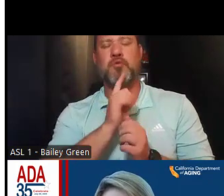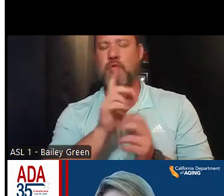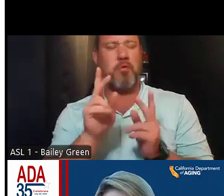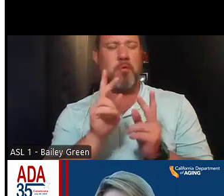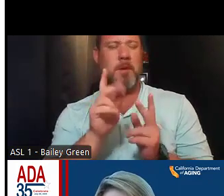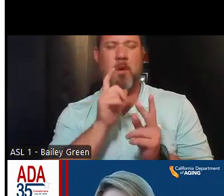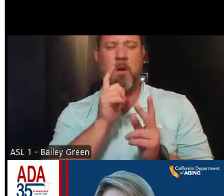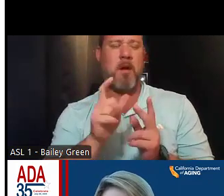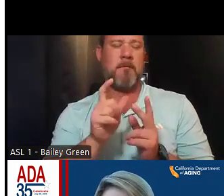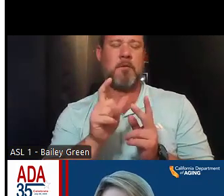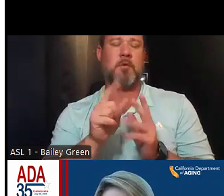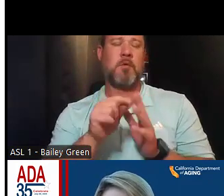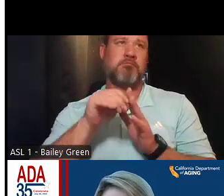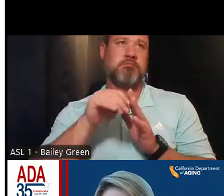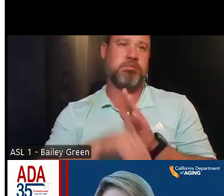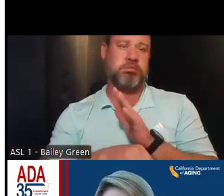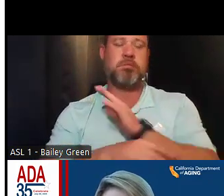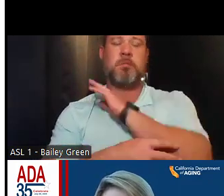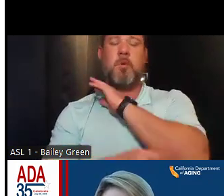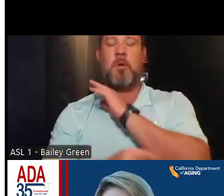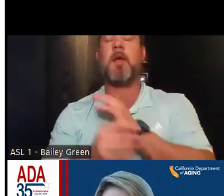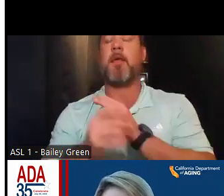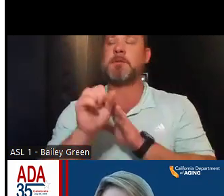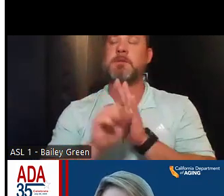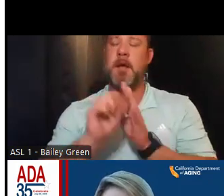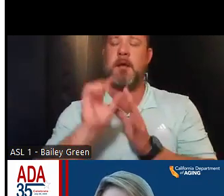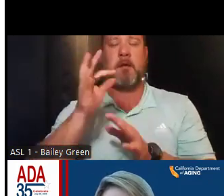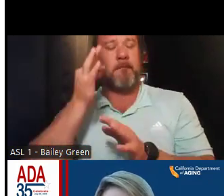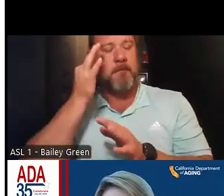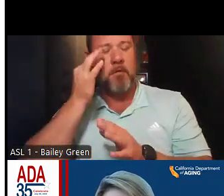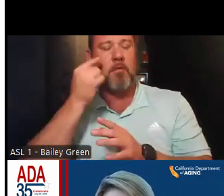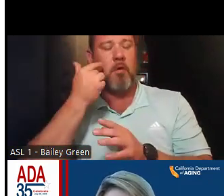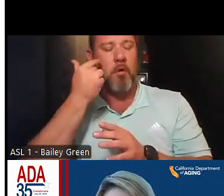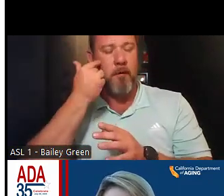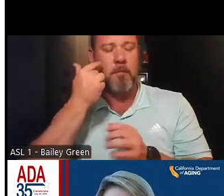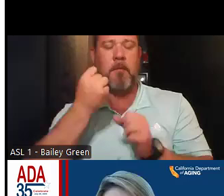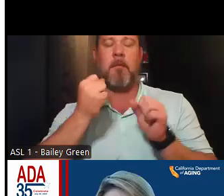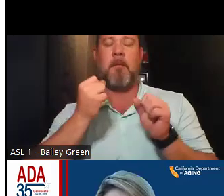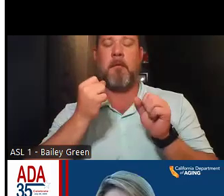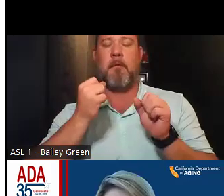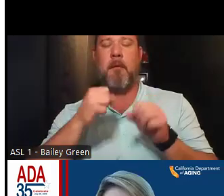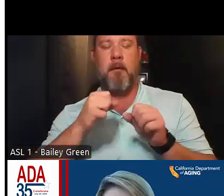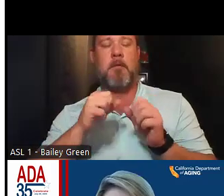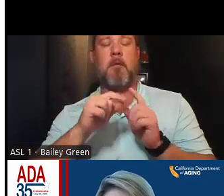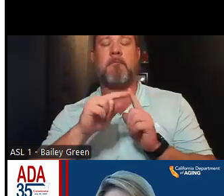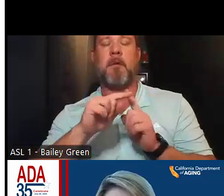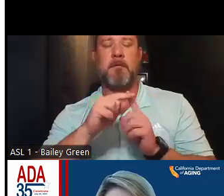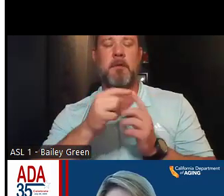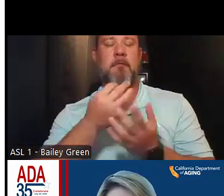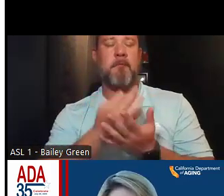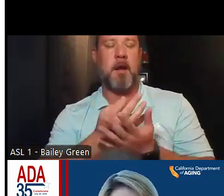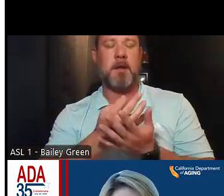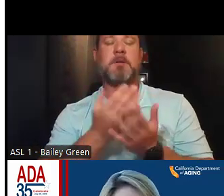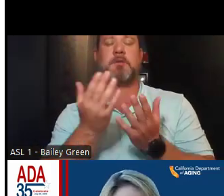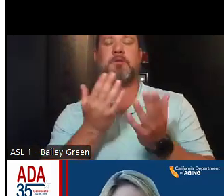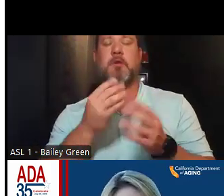to impoverish themselves, and that the state and federal government can effectively finance and serve people in the